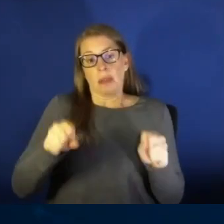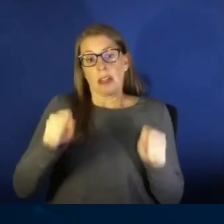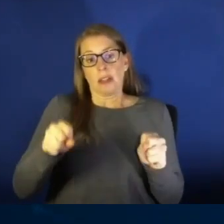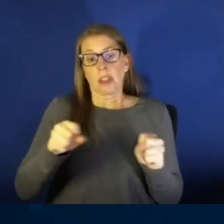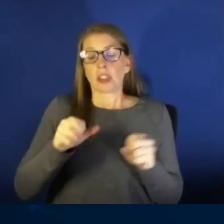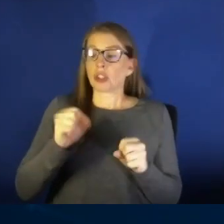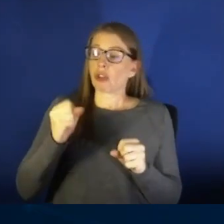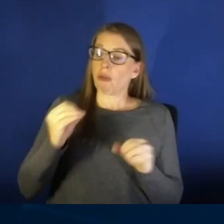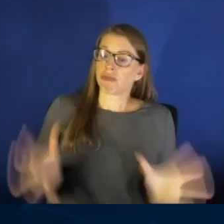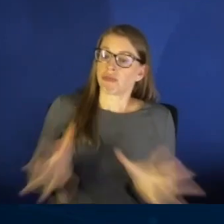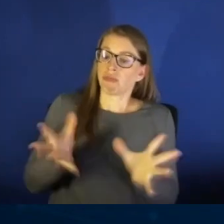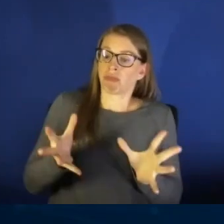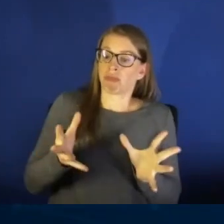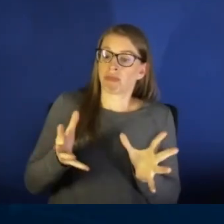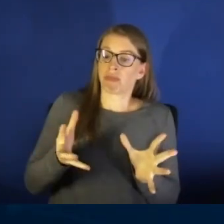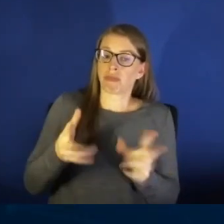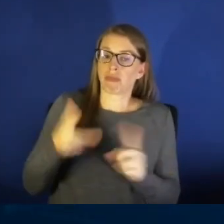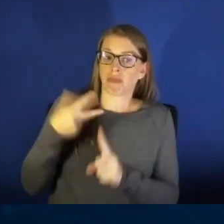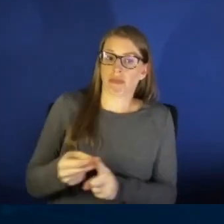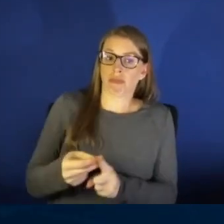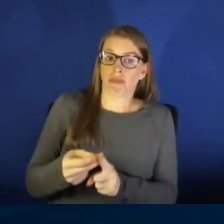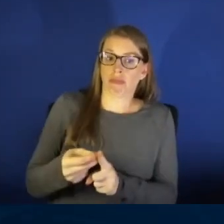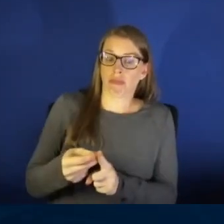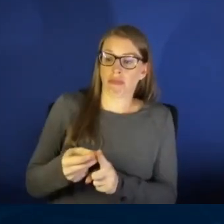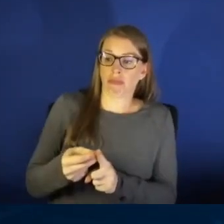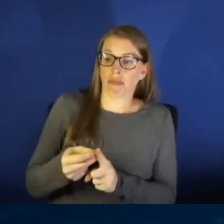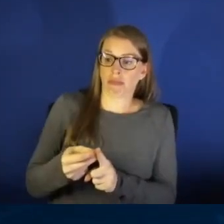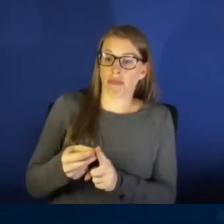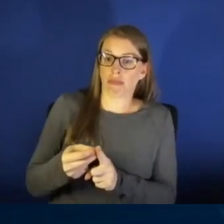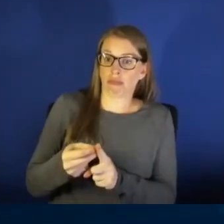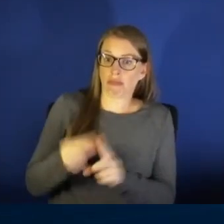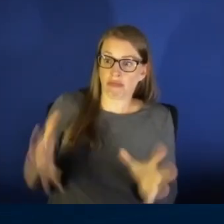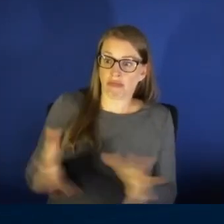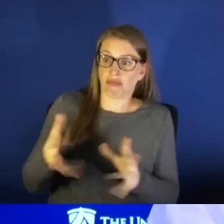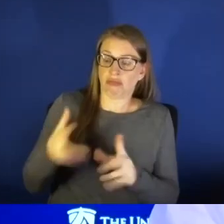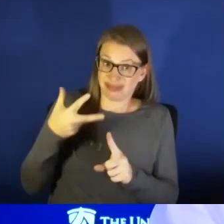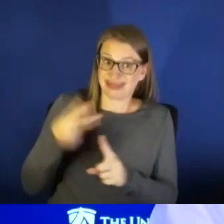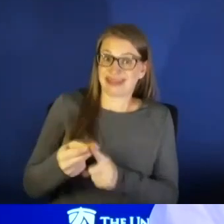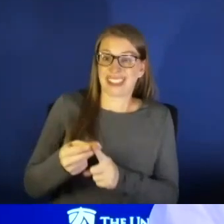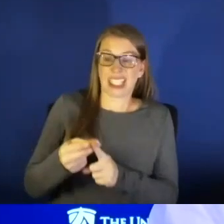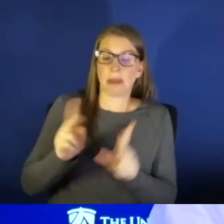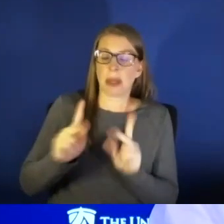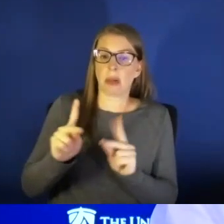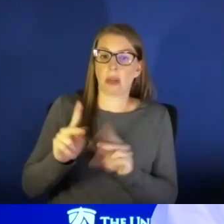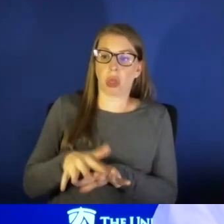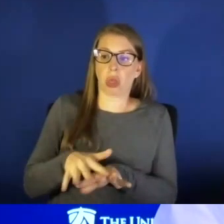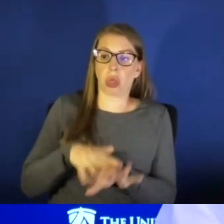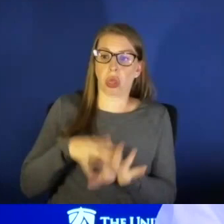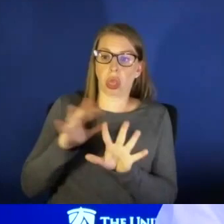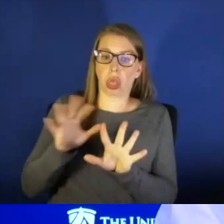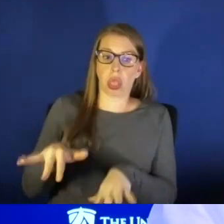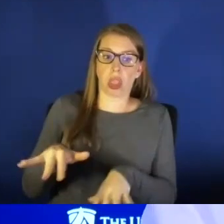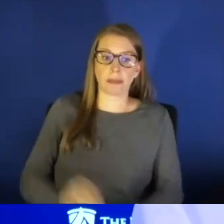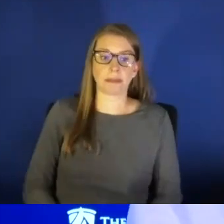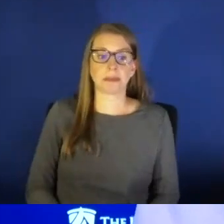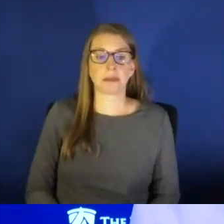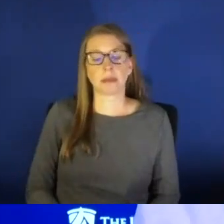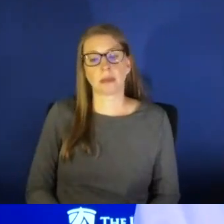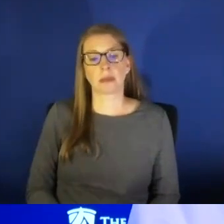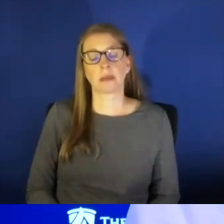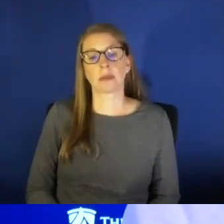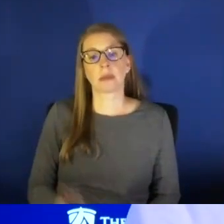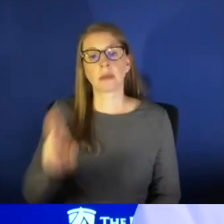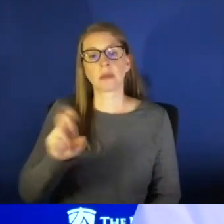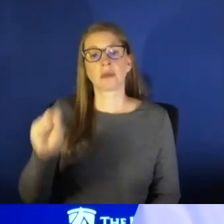COVID losing steam. You feel that same way? Yeah, I mean, it's hard. You know, our point of view here in the U.S. is quite different.